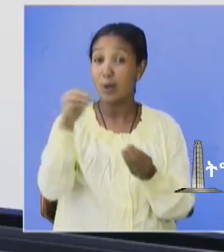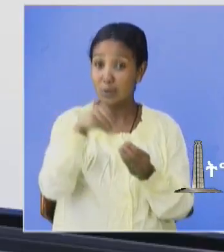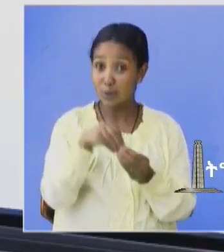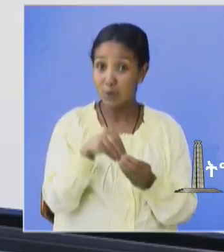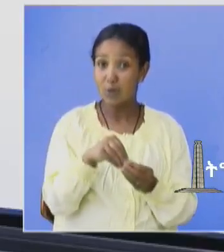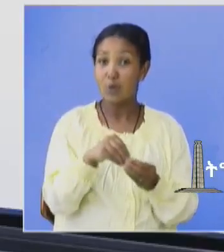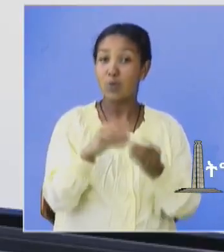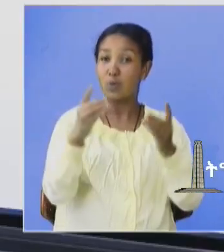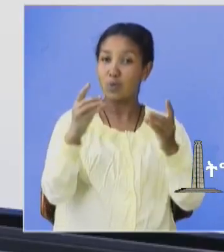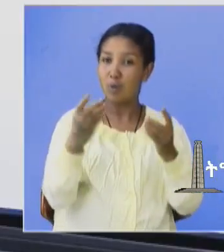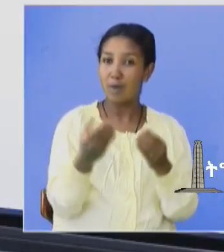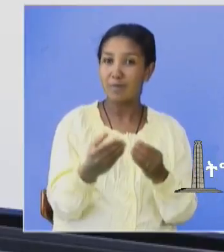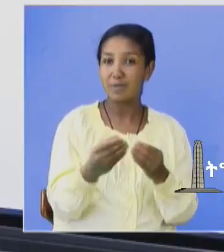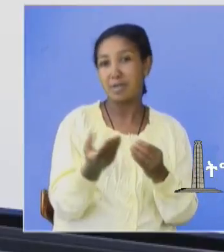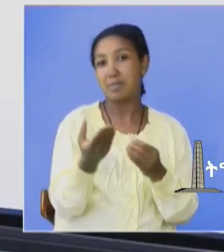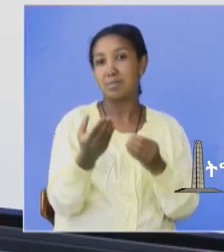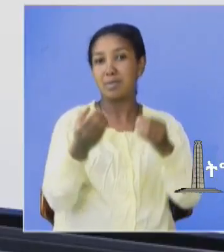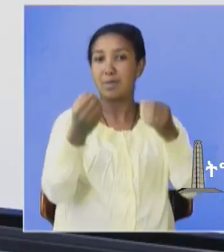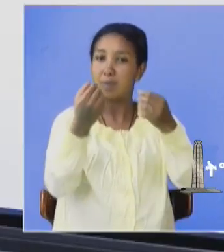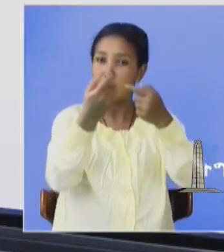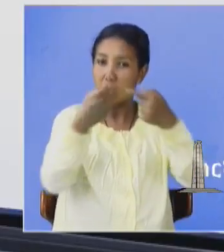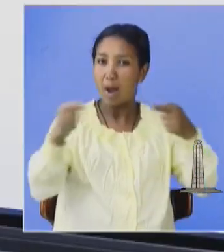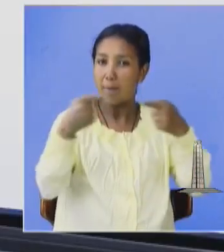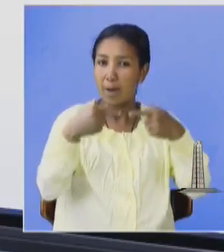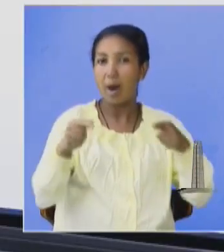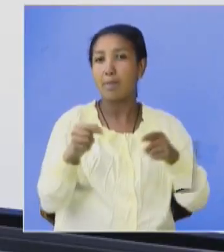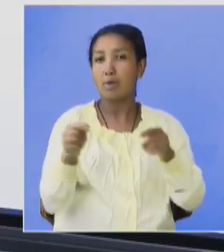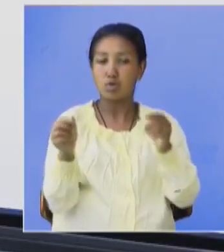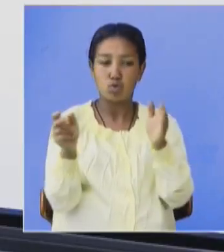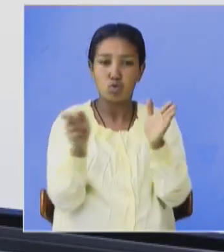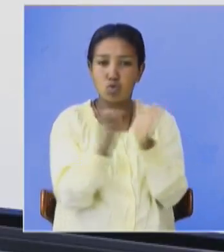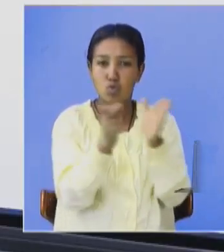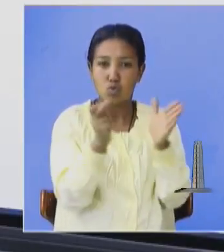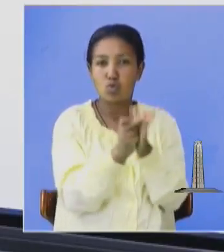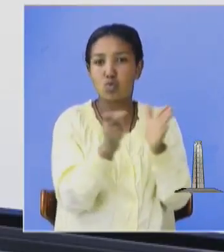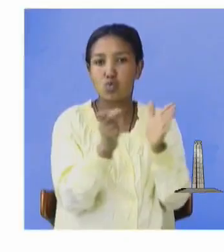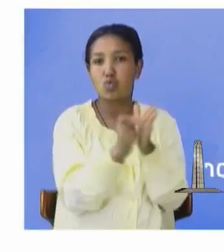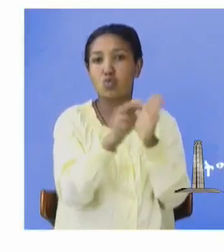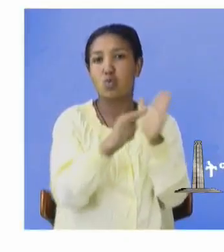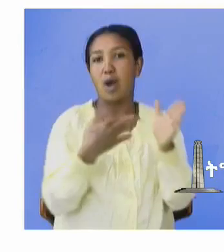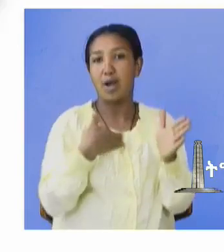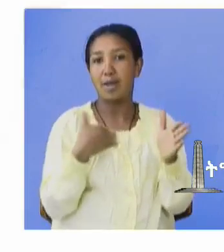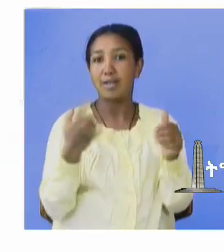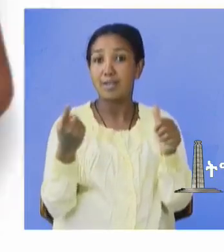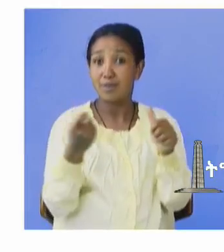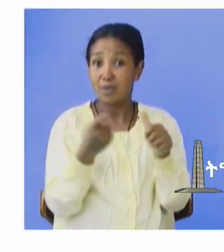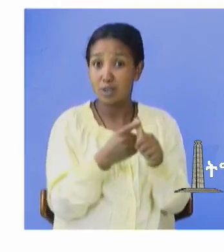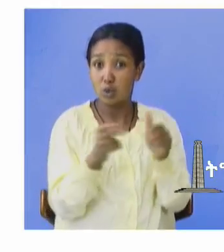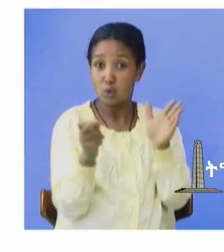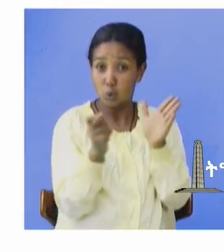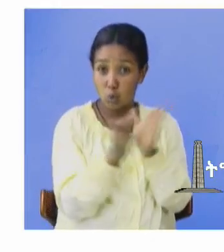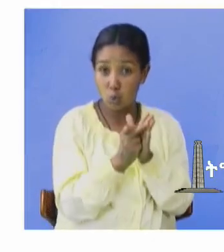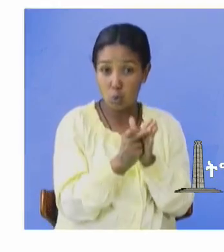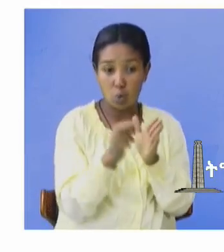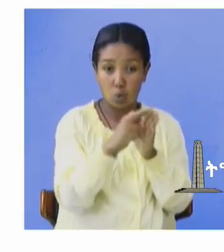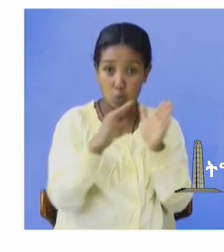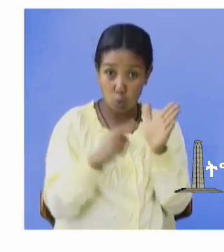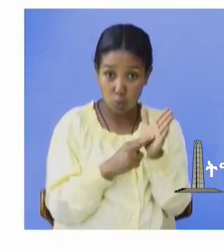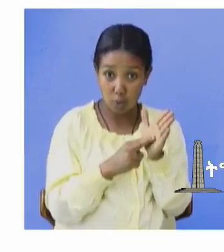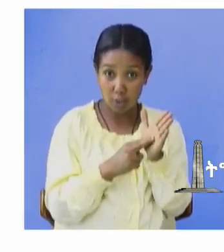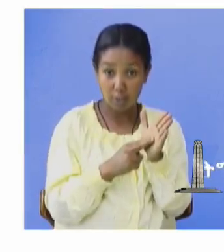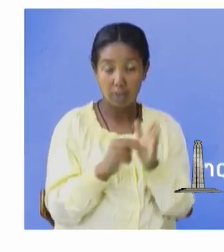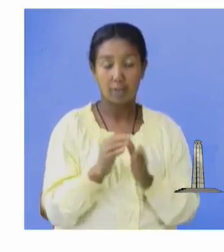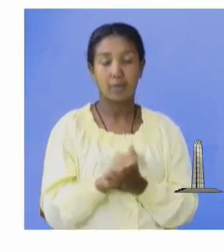do have some grammar rules. So let me show you that. The first, it's called